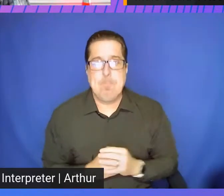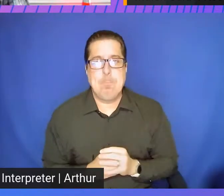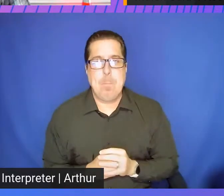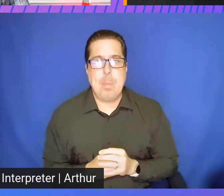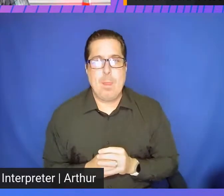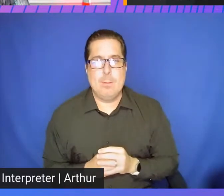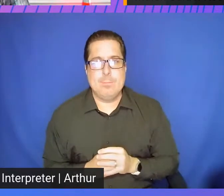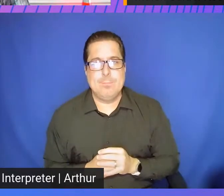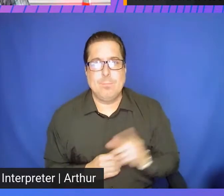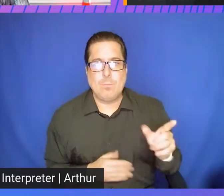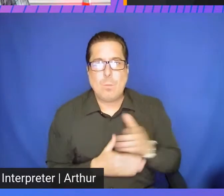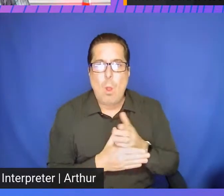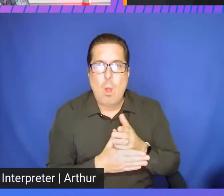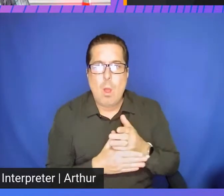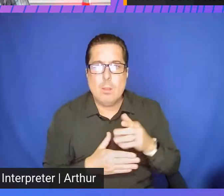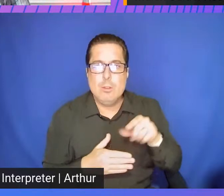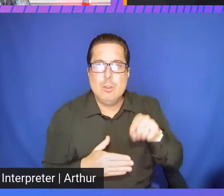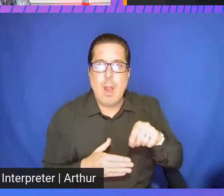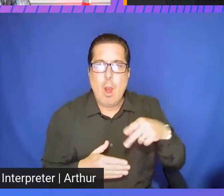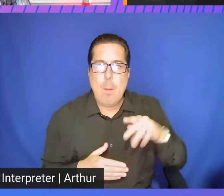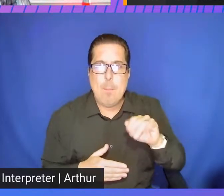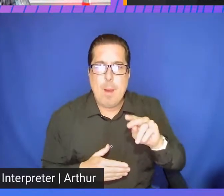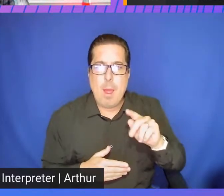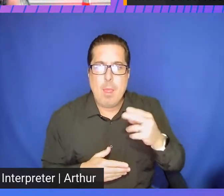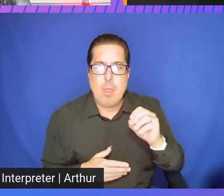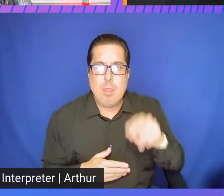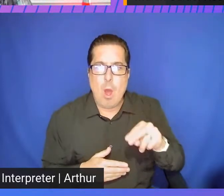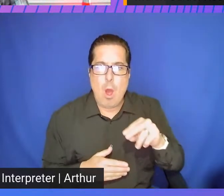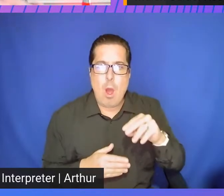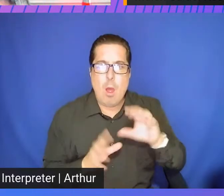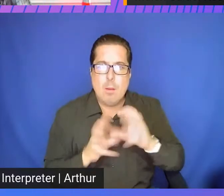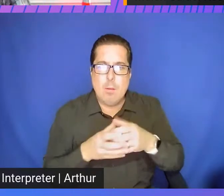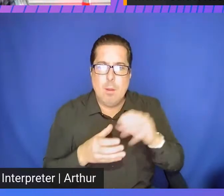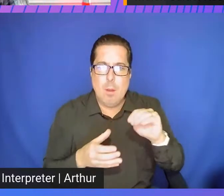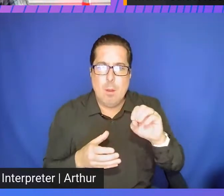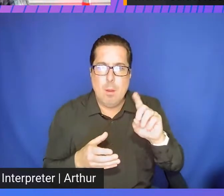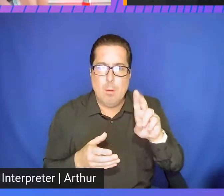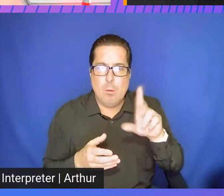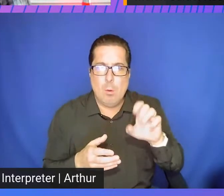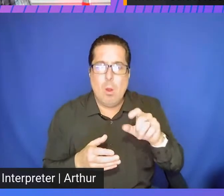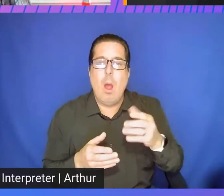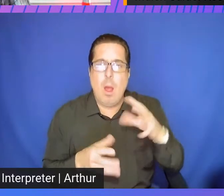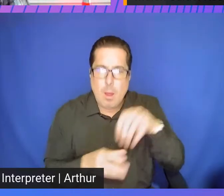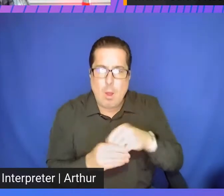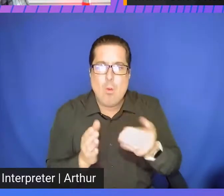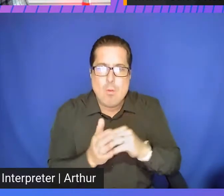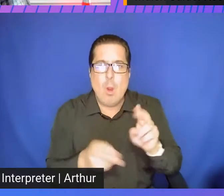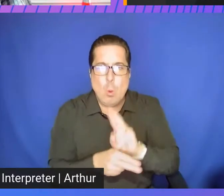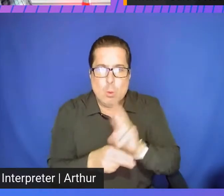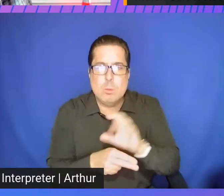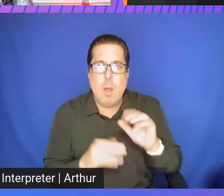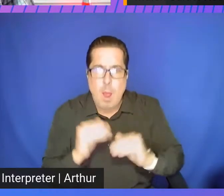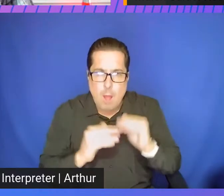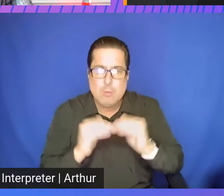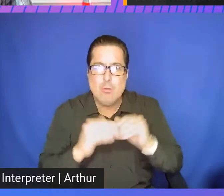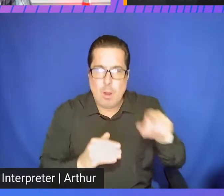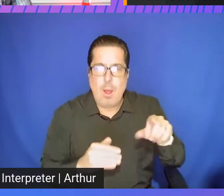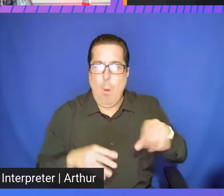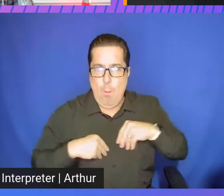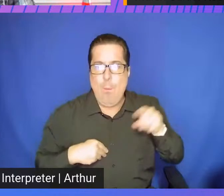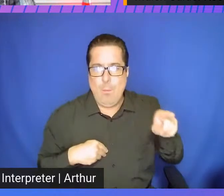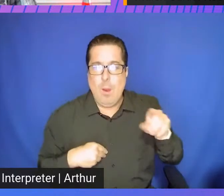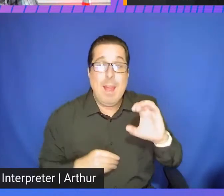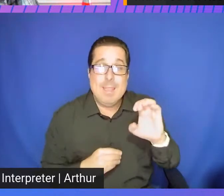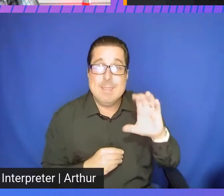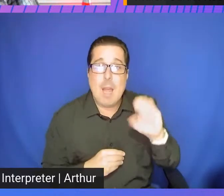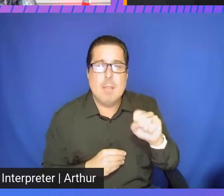shared Python module that contains the reusable CDK constructs, the opinions on what does an ECS cluster